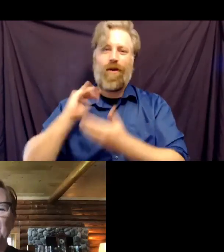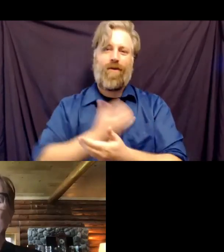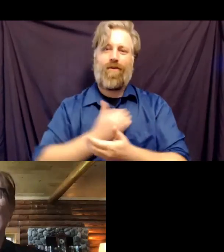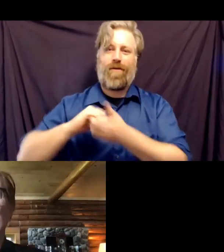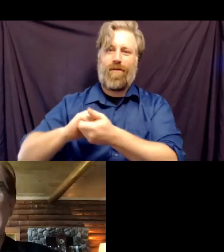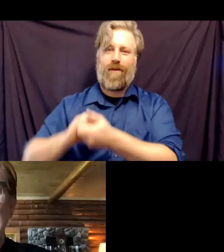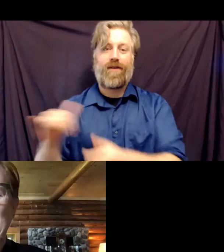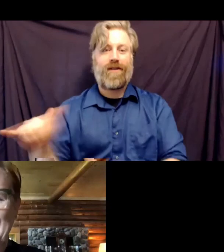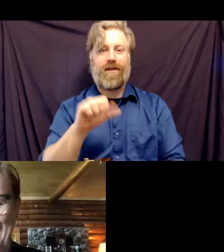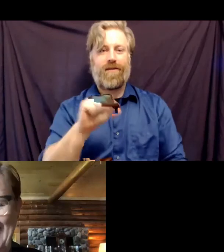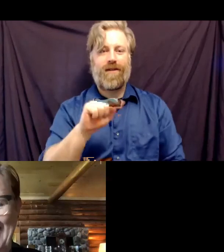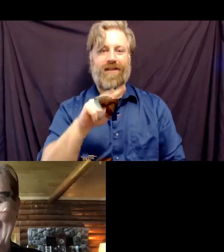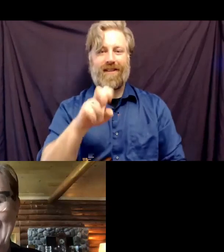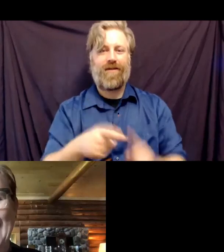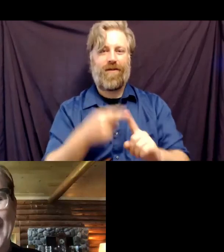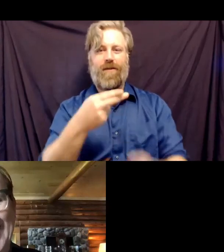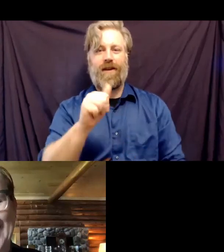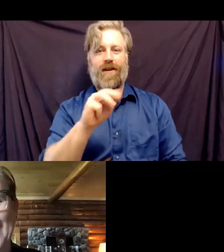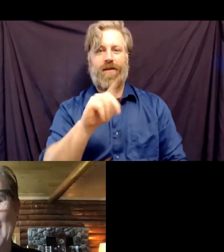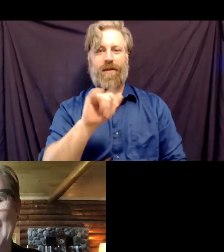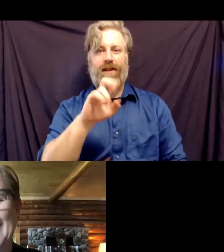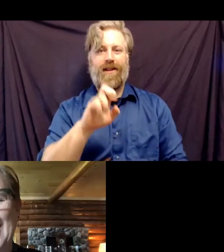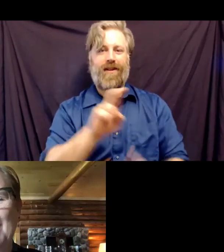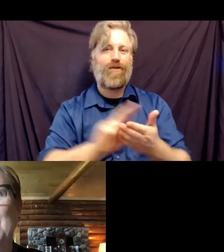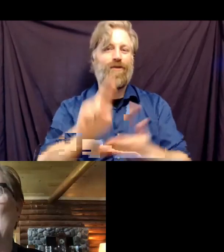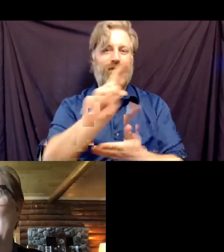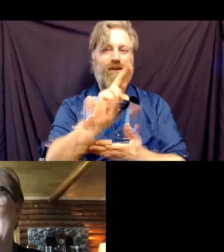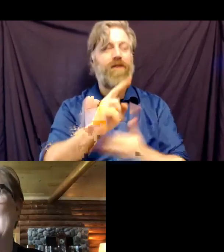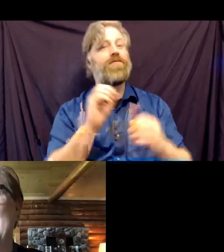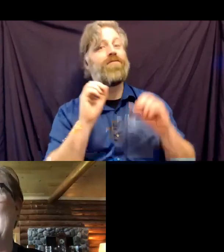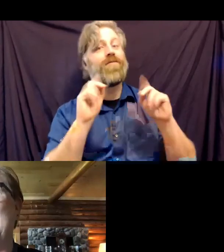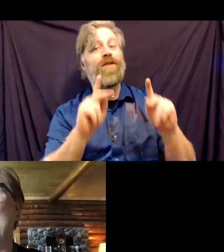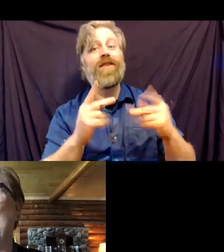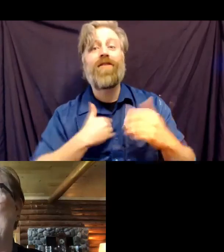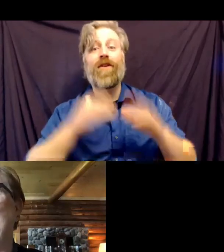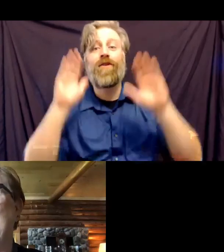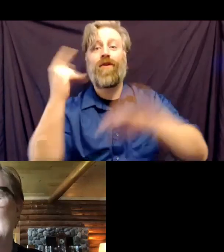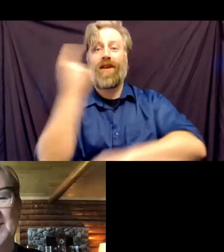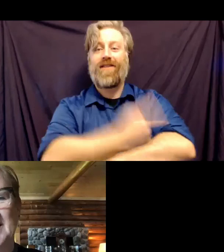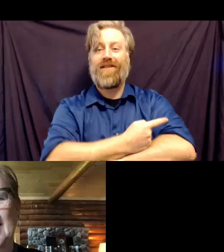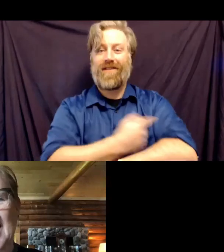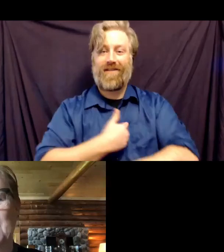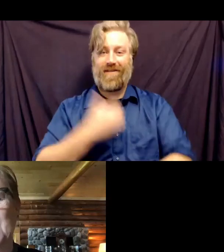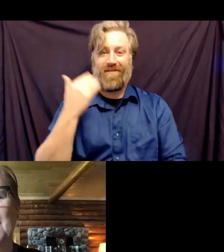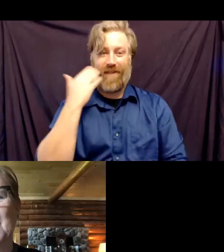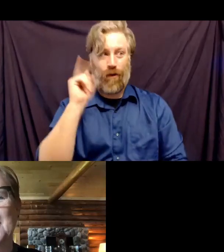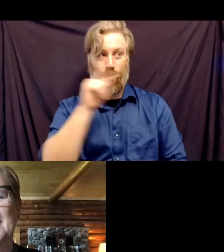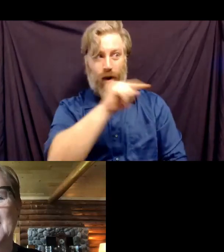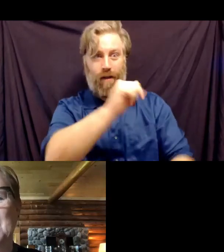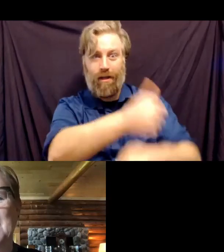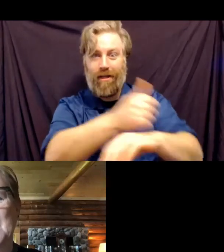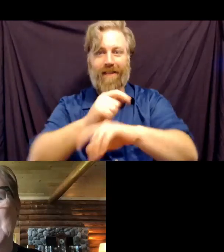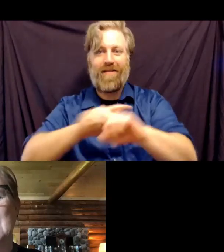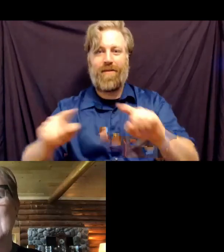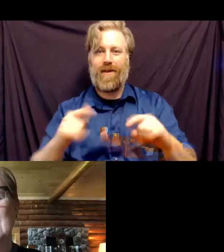Hamline University. Okay, everyone, have a great day. I don't know where everyone is, but it's an absolutely gorgeous day